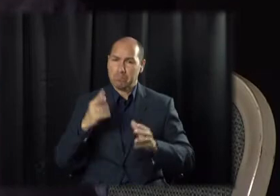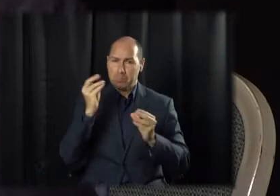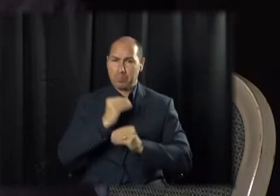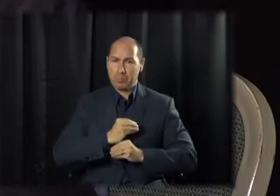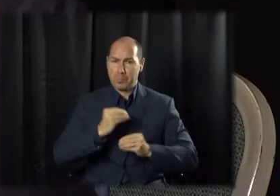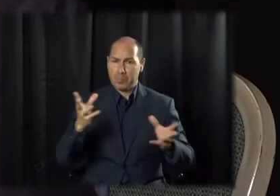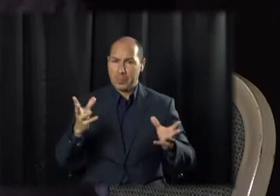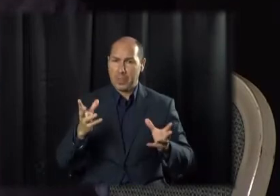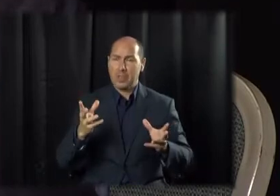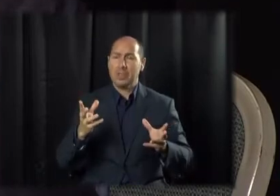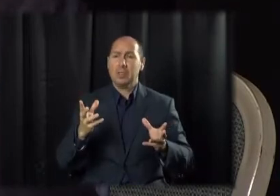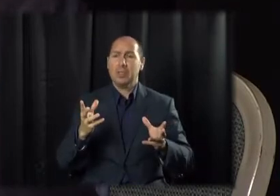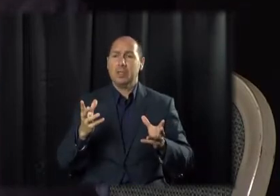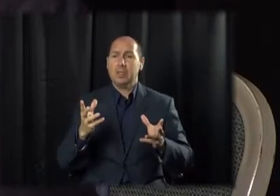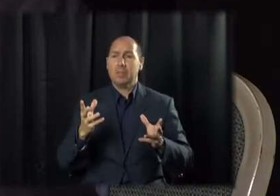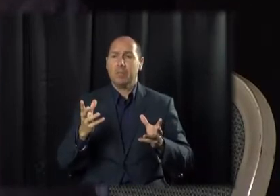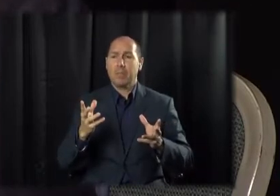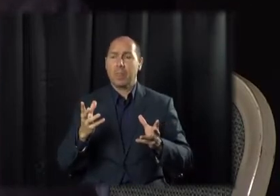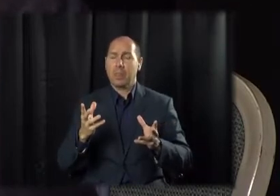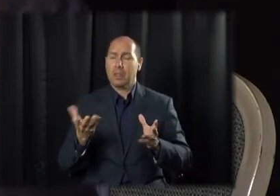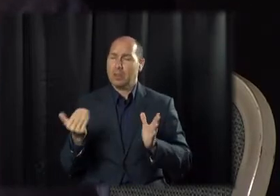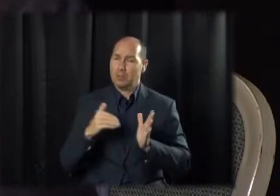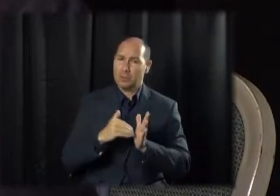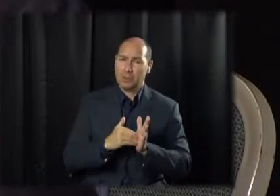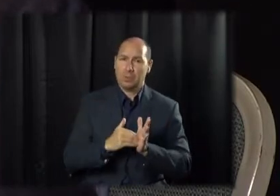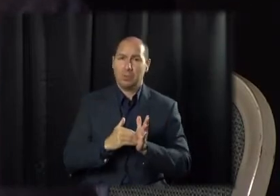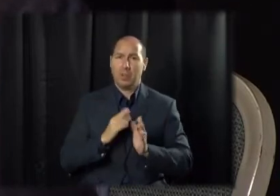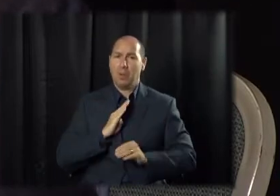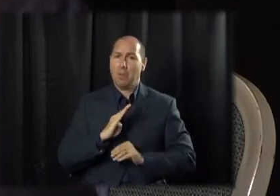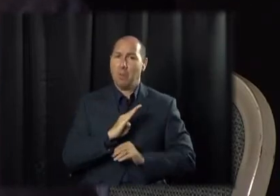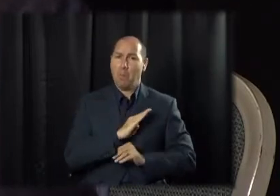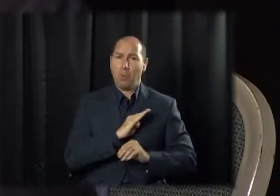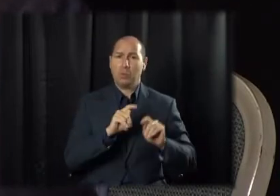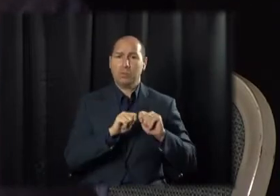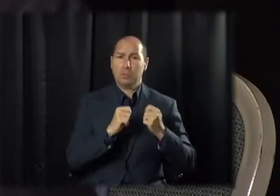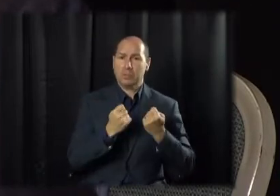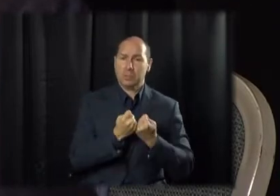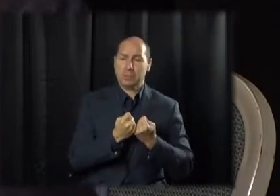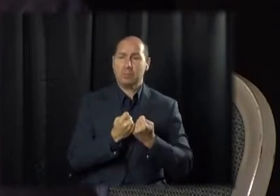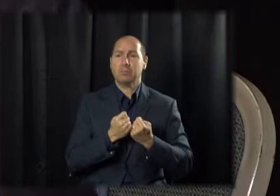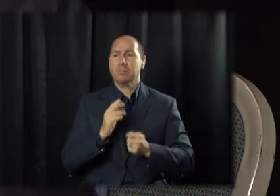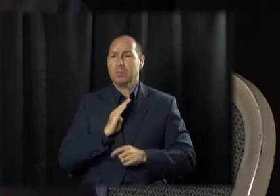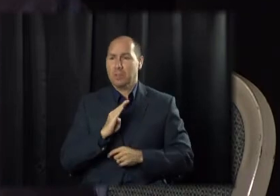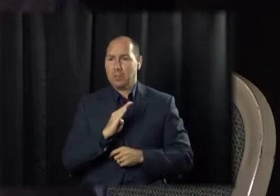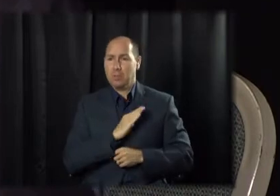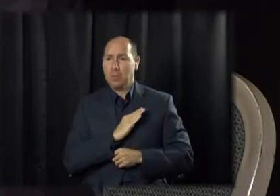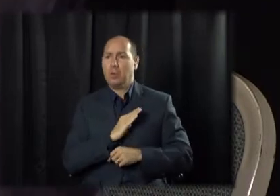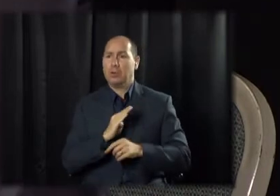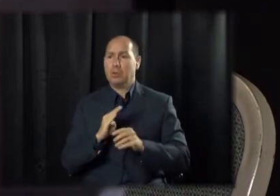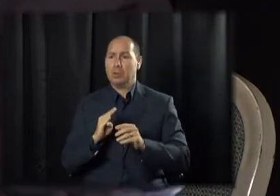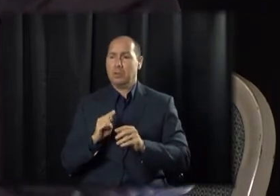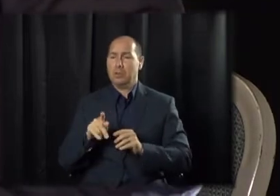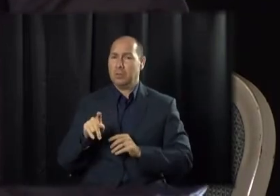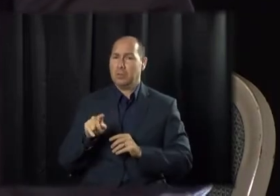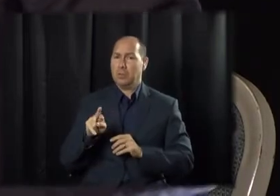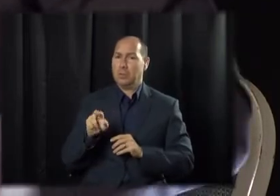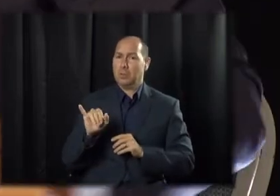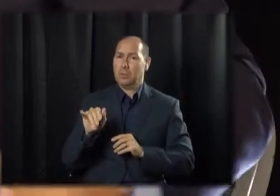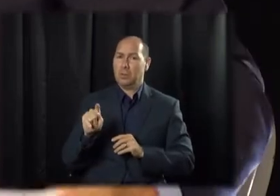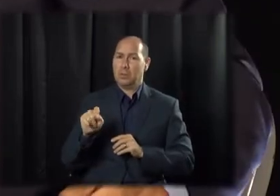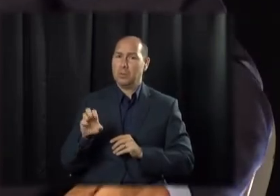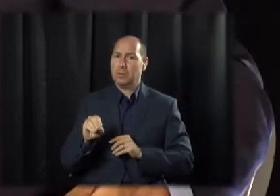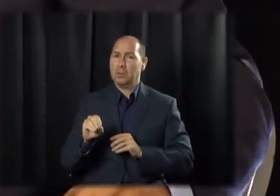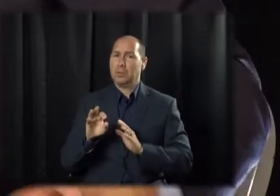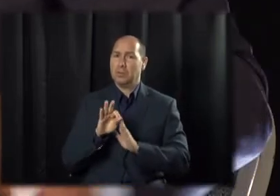praise the board staff and the board for this fiscal plan, for Pridco's fiscal plan, and the same applies